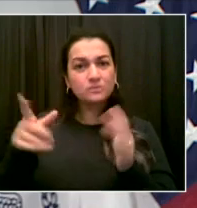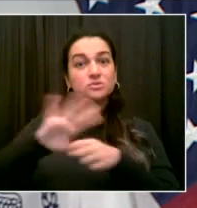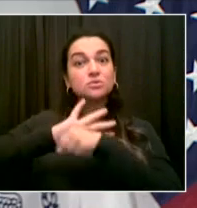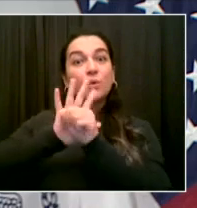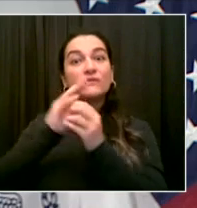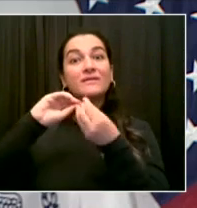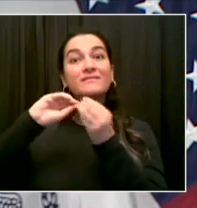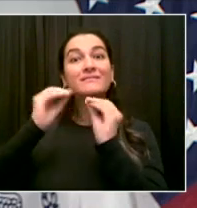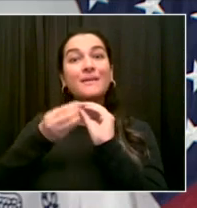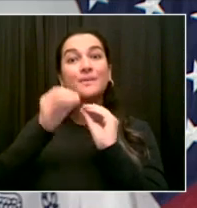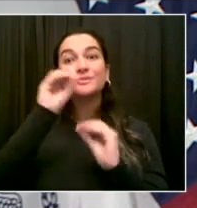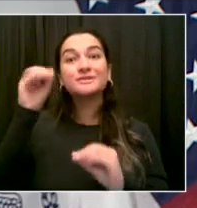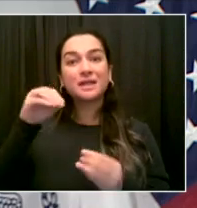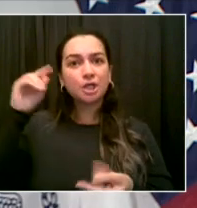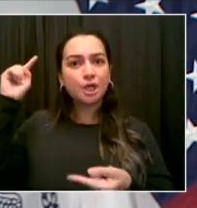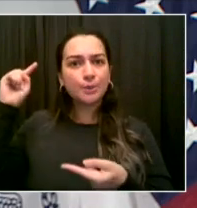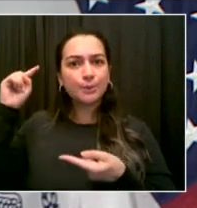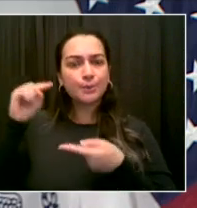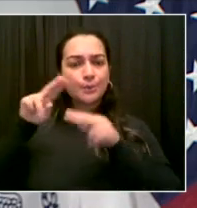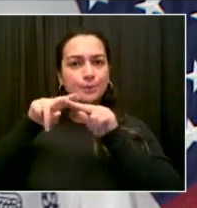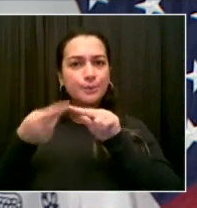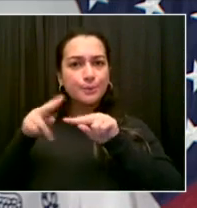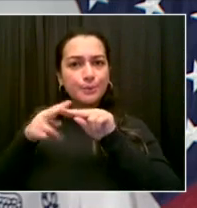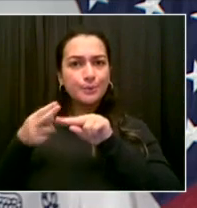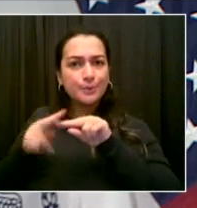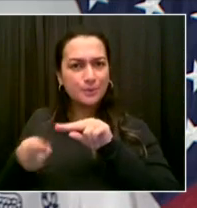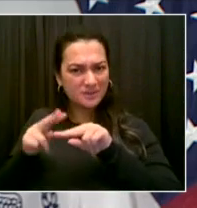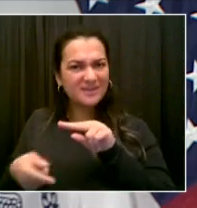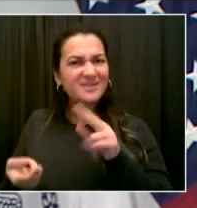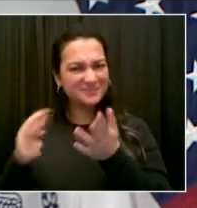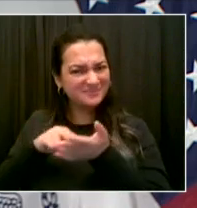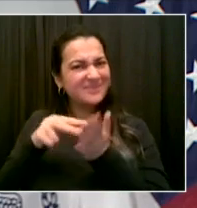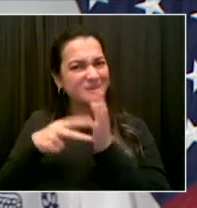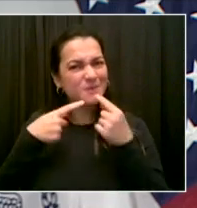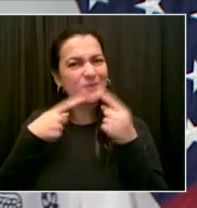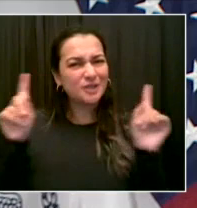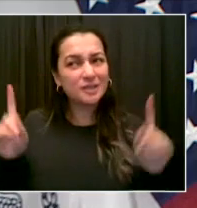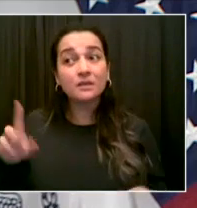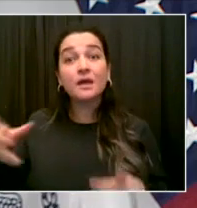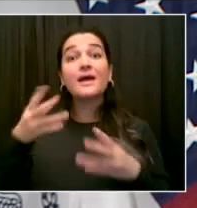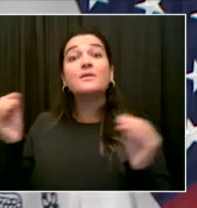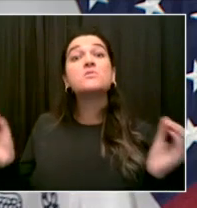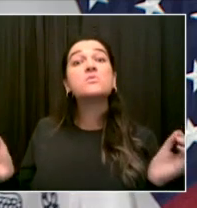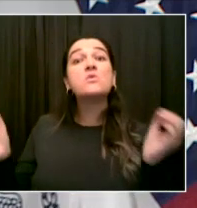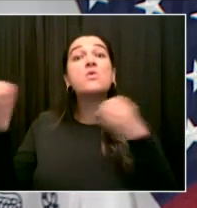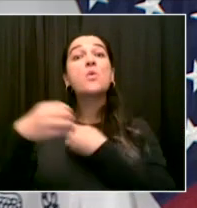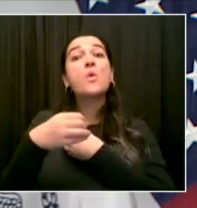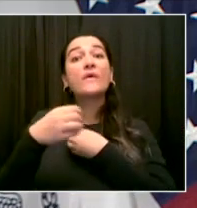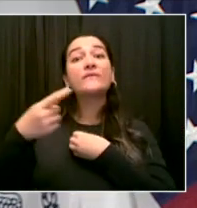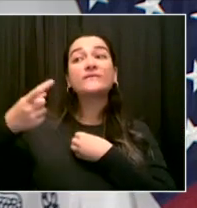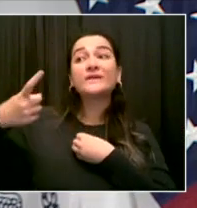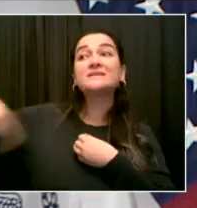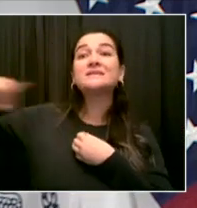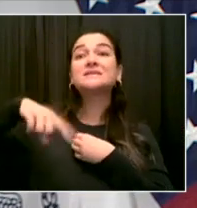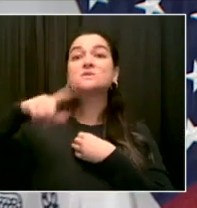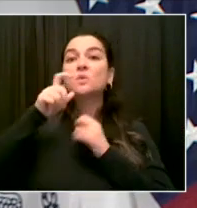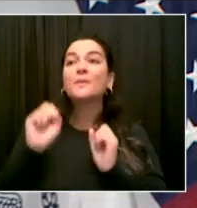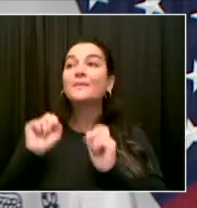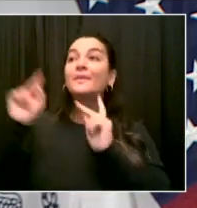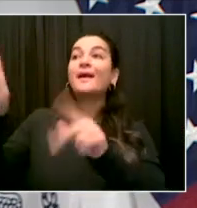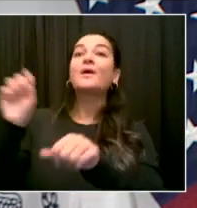being taken. And I want to turn to Dr. Choksi because he's really been the leader in this in so many